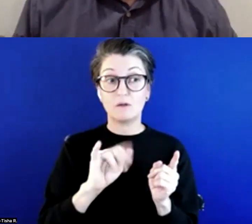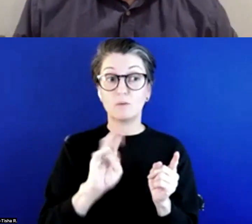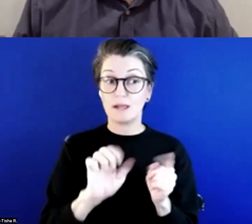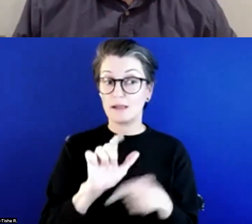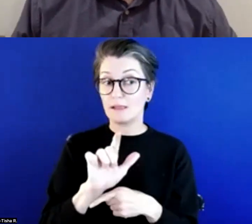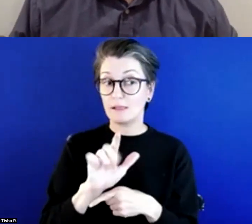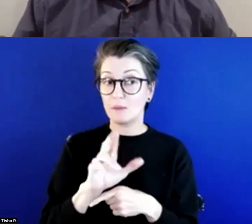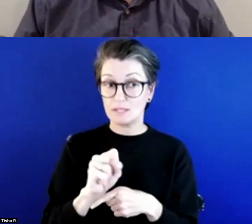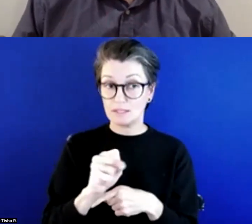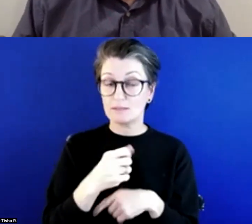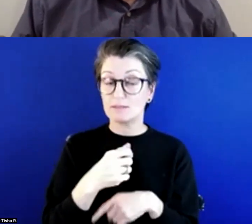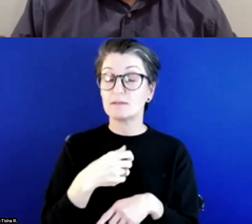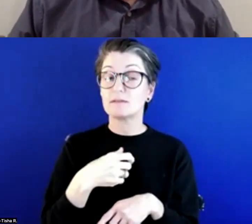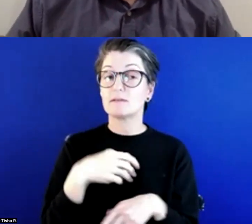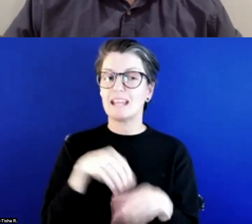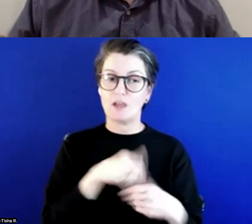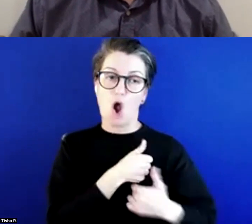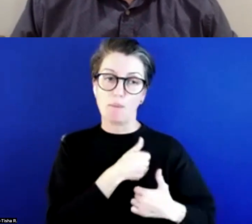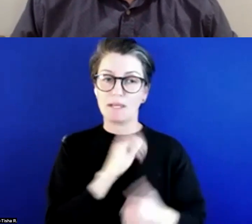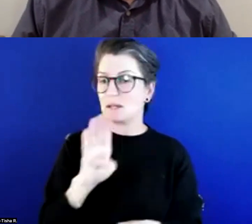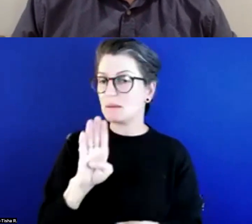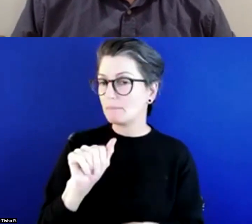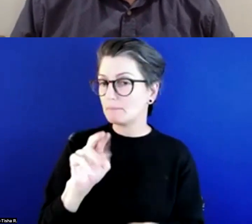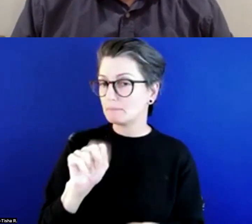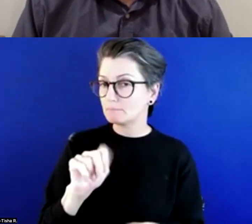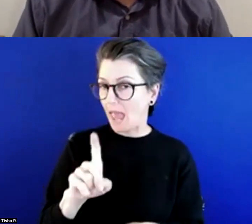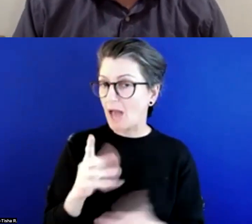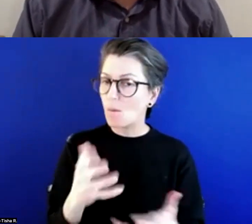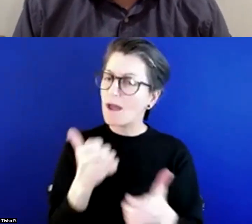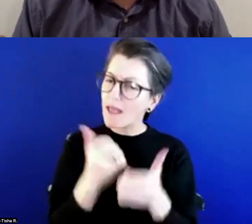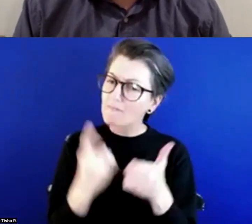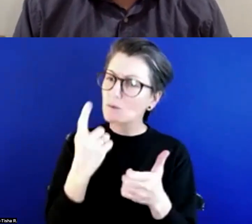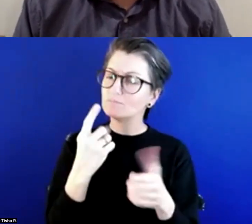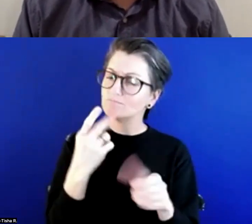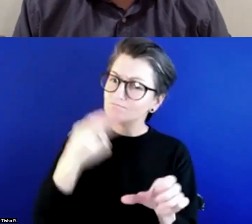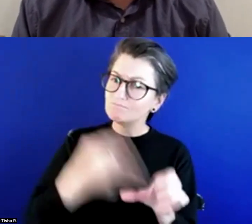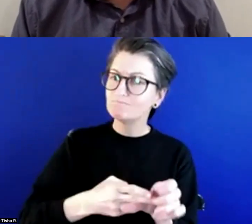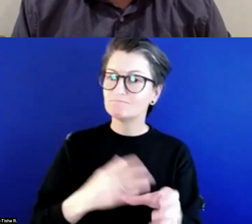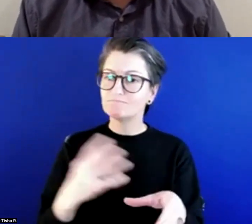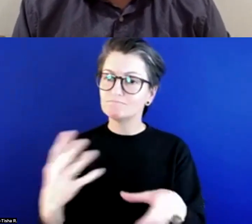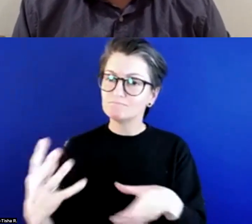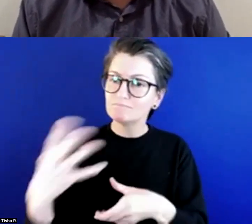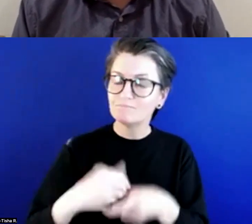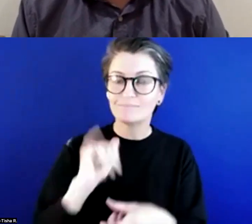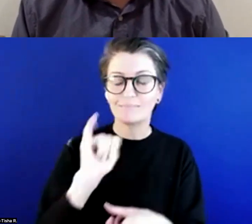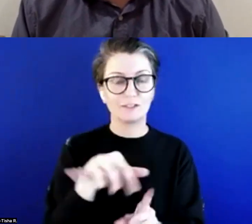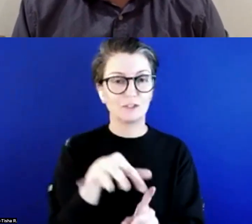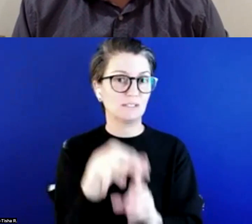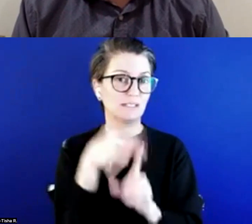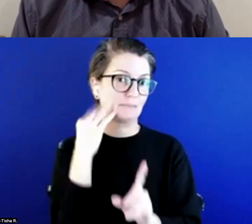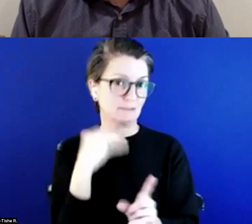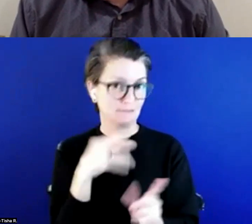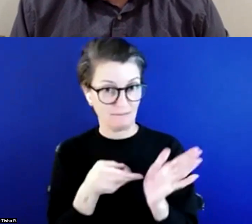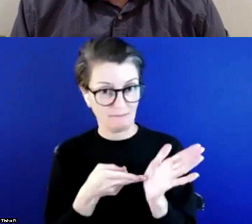include everyone and get everyone to be able to participate was a unique experience, to be honest, since